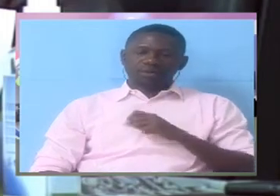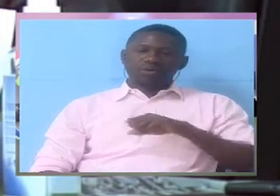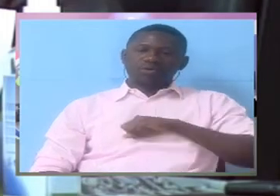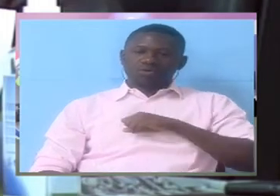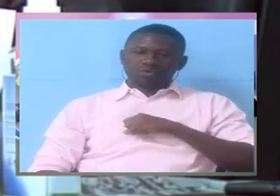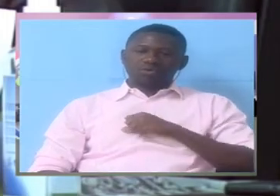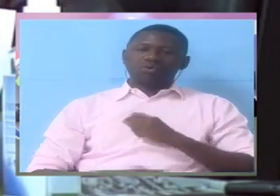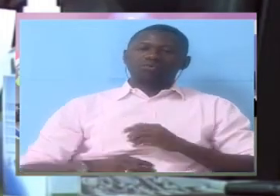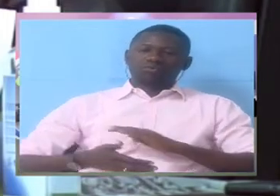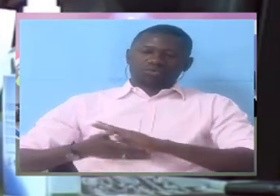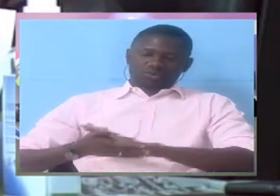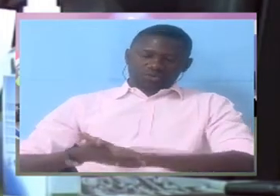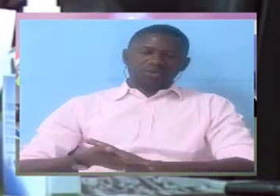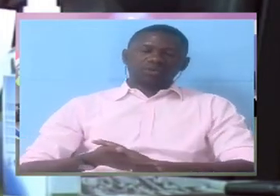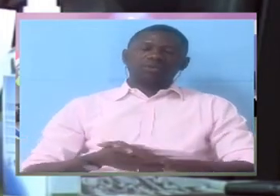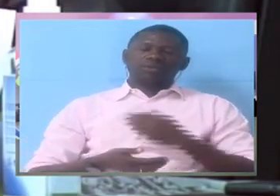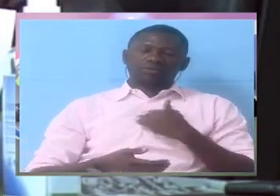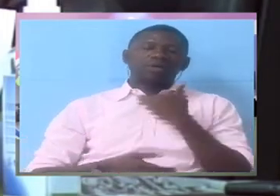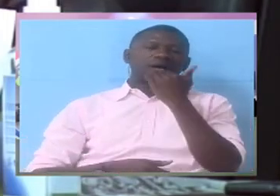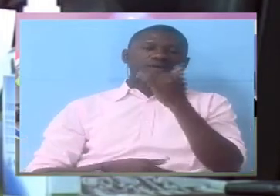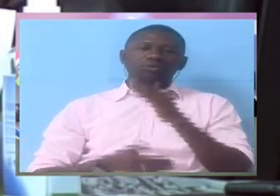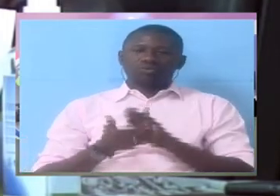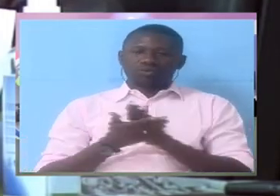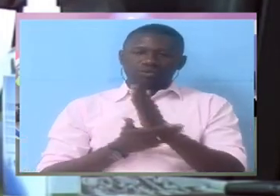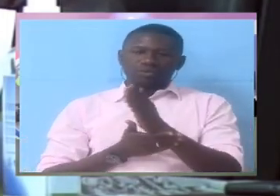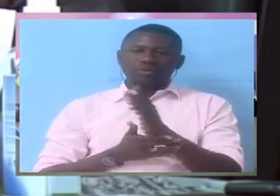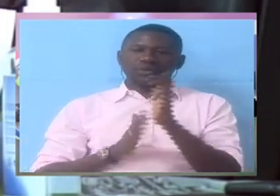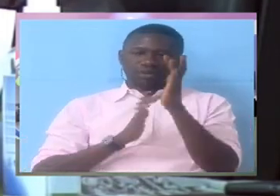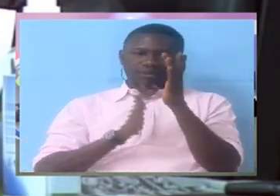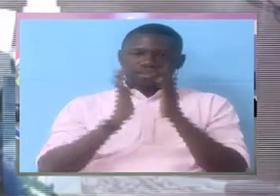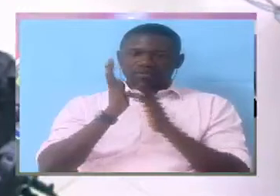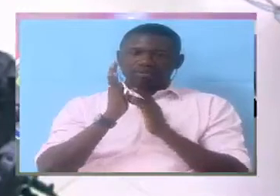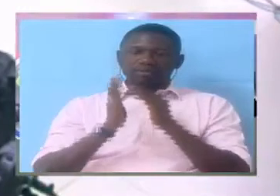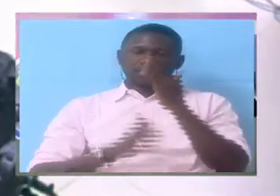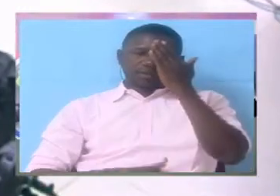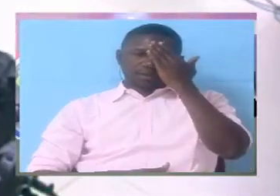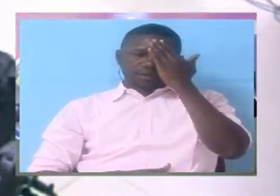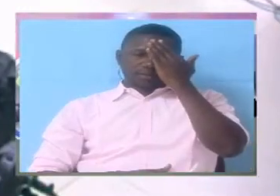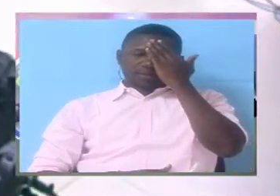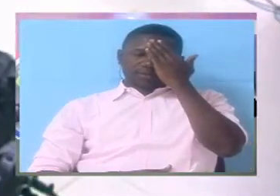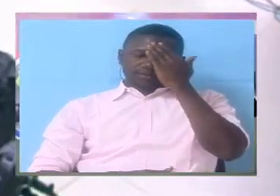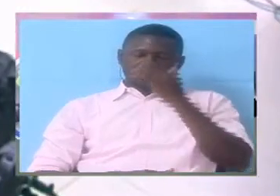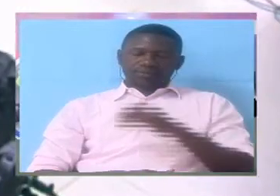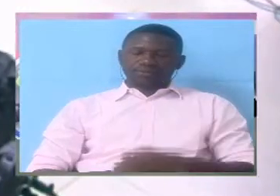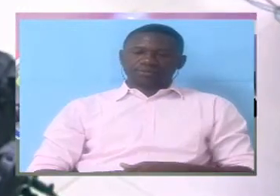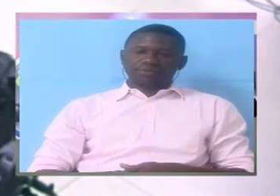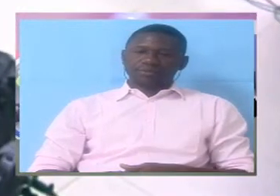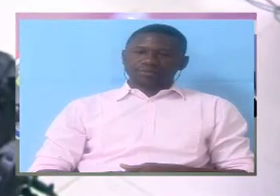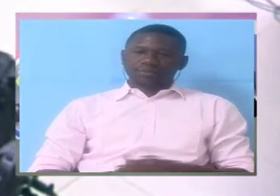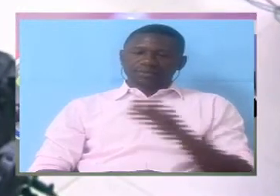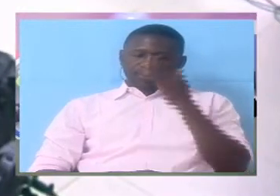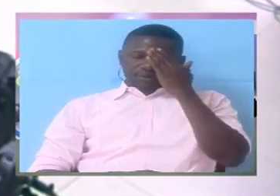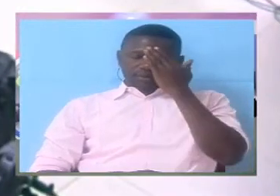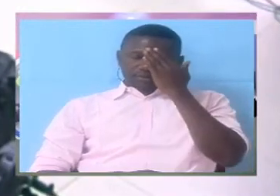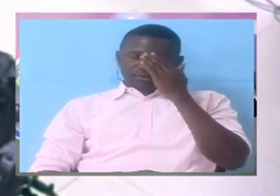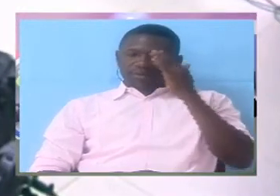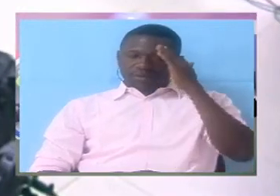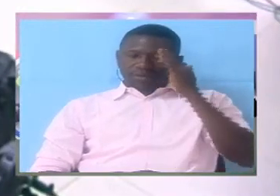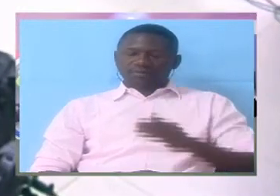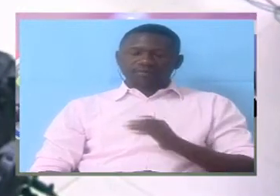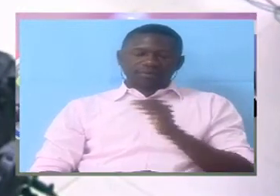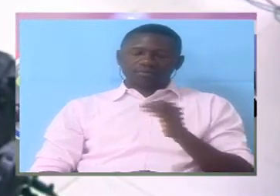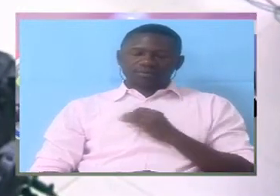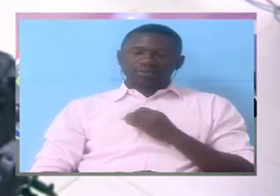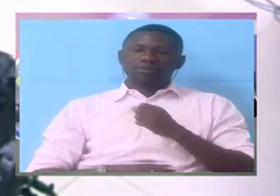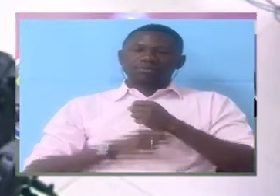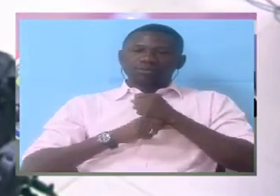due. This we ask through Christ our Lord. Amen. Amen. Thank you very much indeed, Bishop